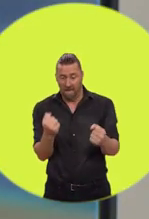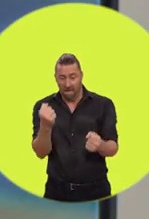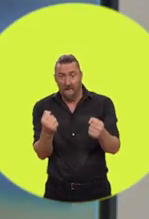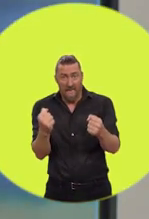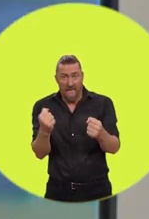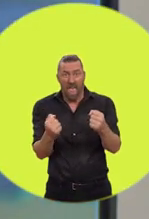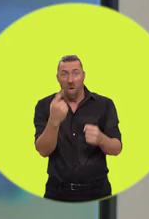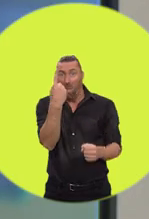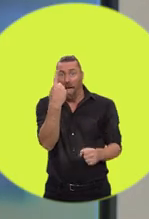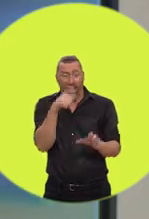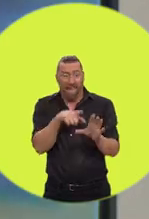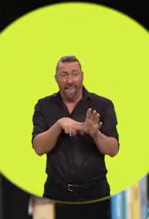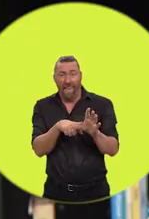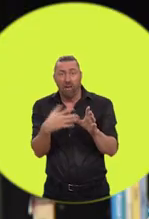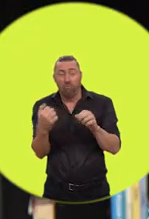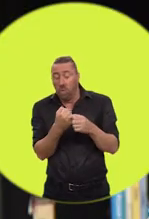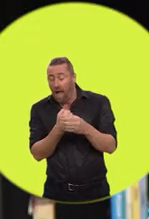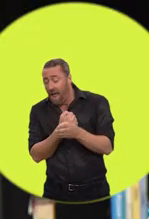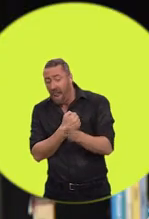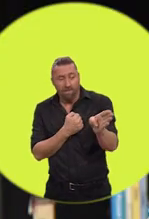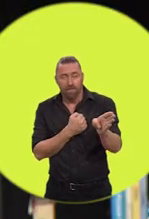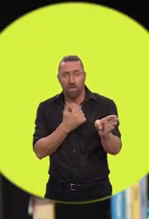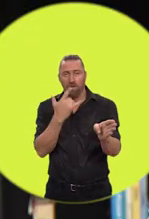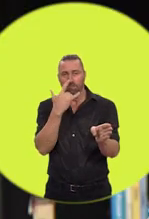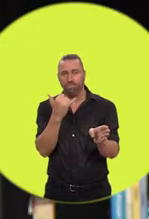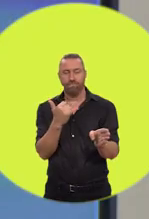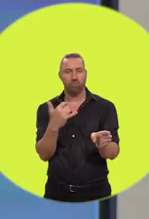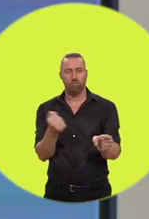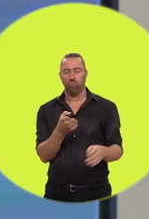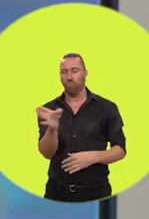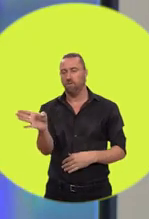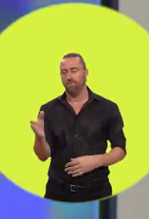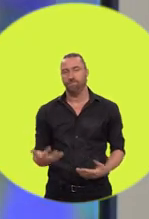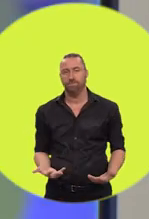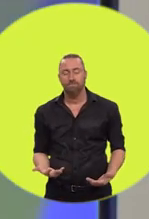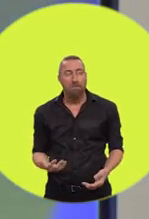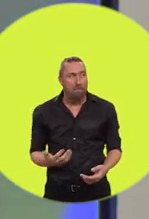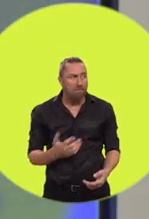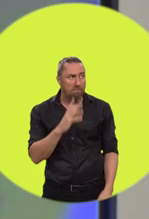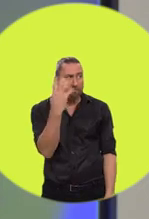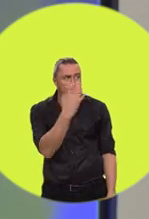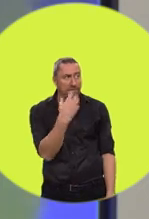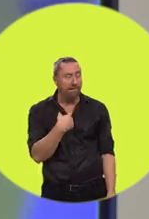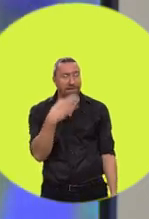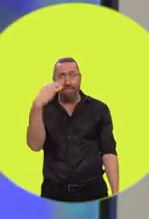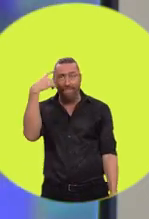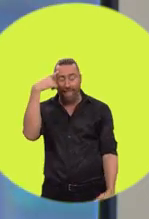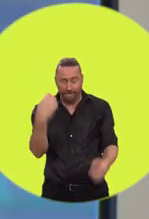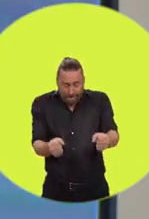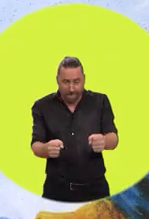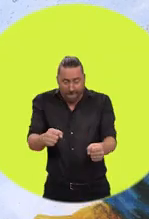when he was meant to lean right. He was sorry. I'm such a scatterbrained bug.